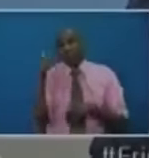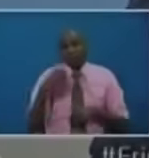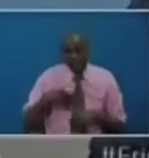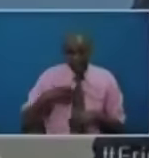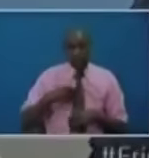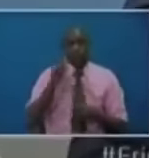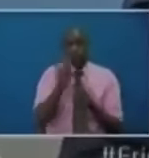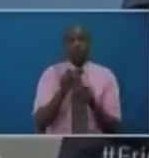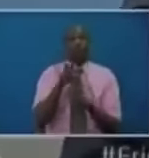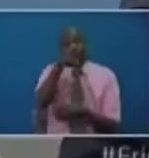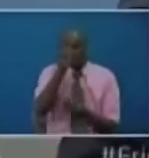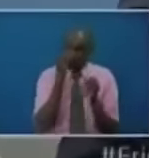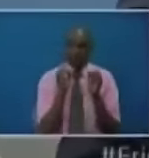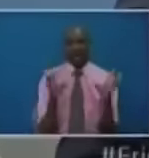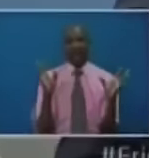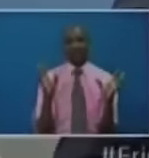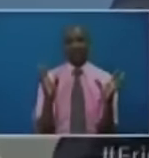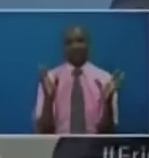crack the shell for you.